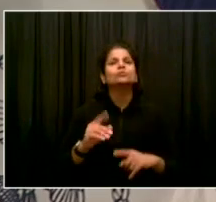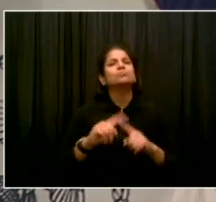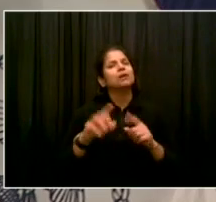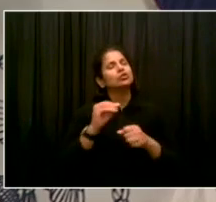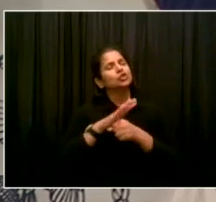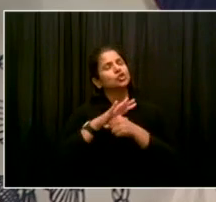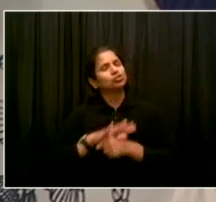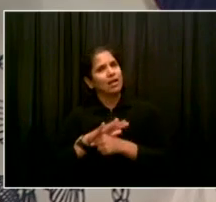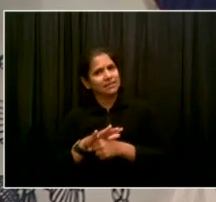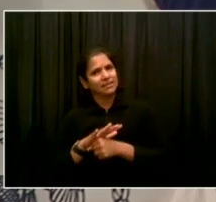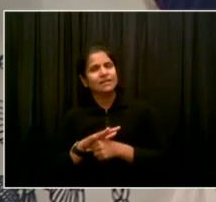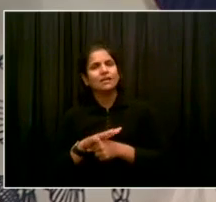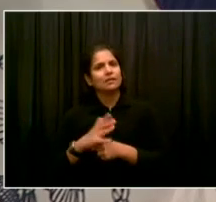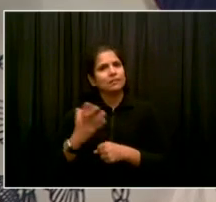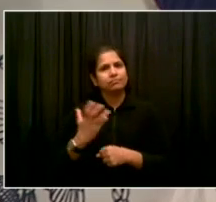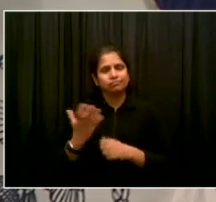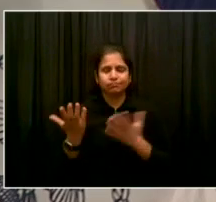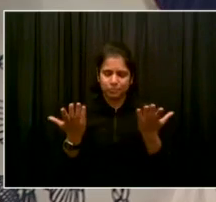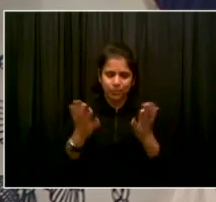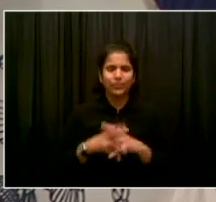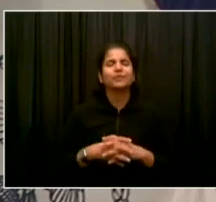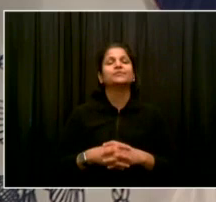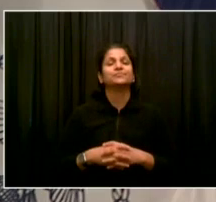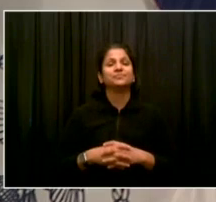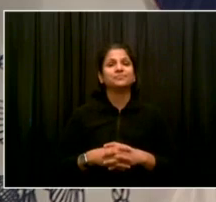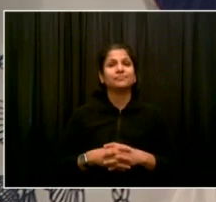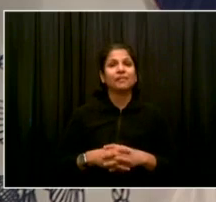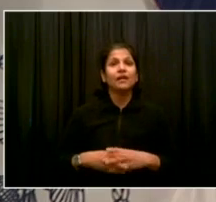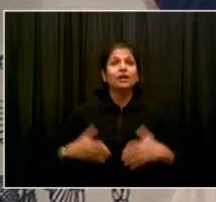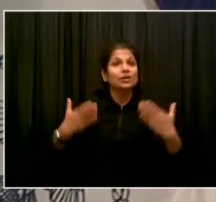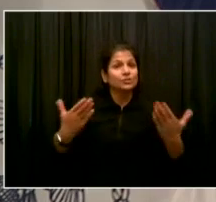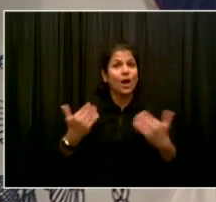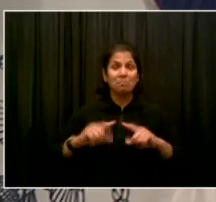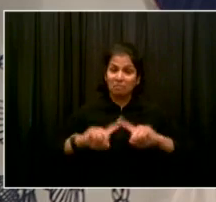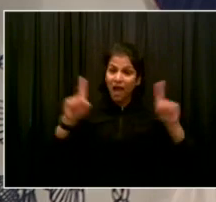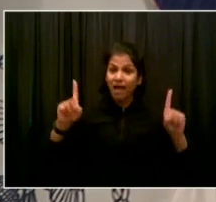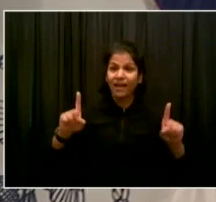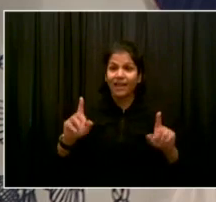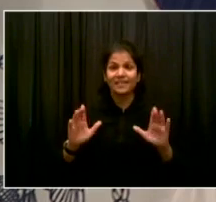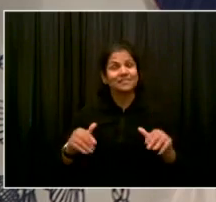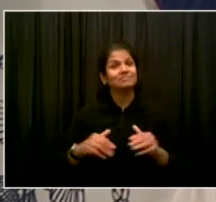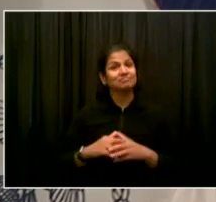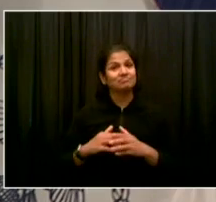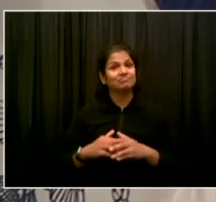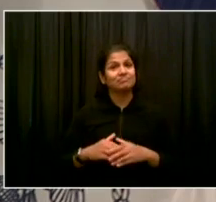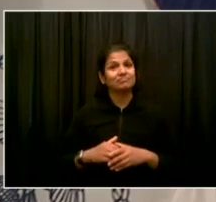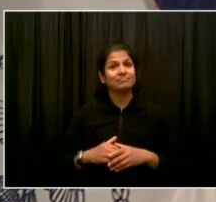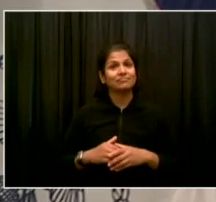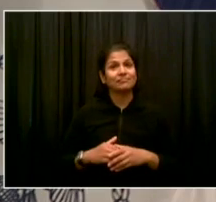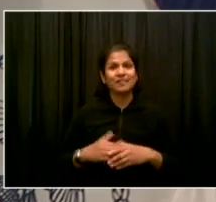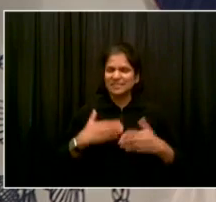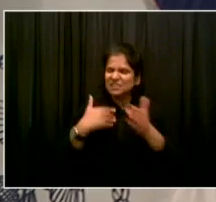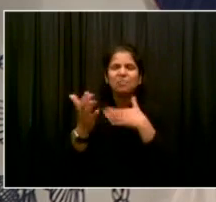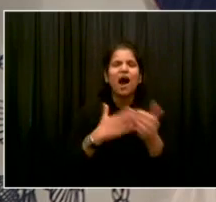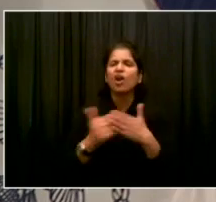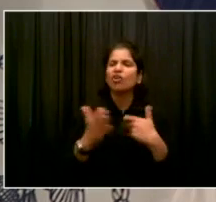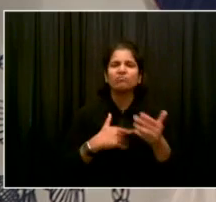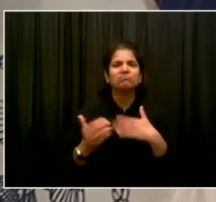tough. But I'm just, even with that, I'm so appreciative. I'm so